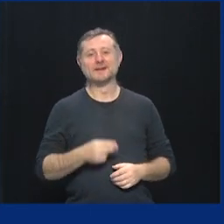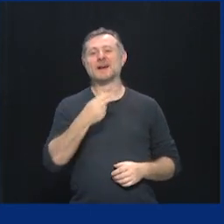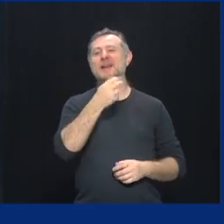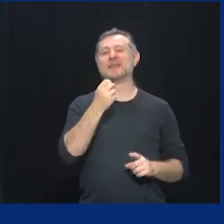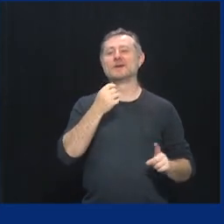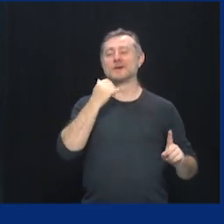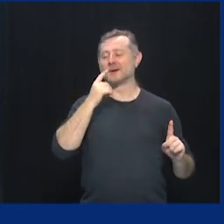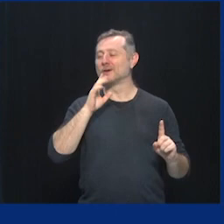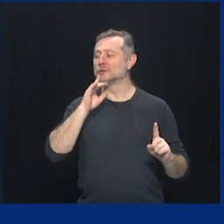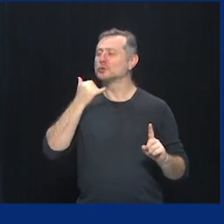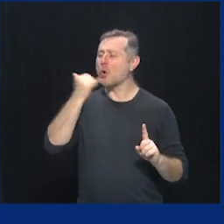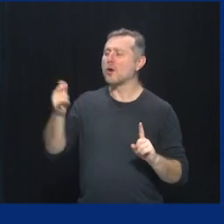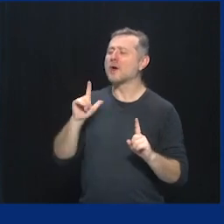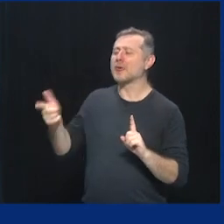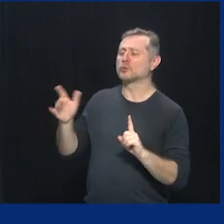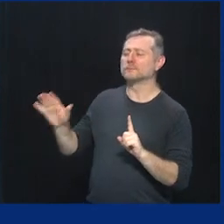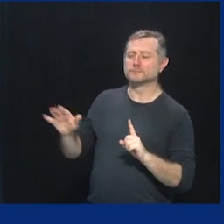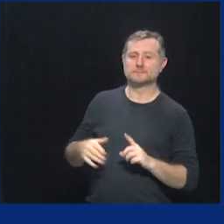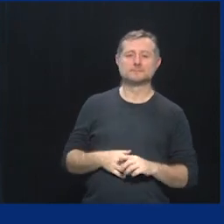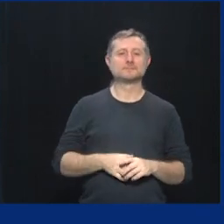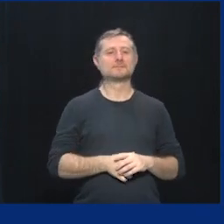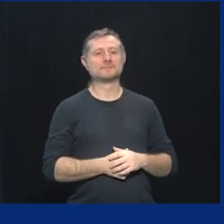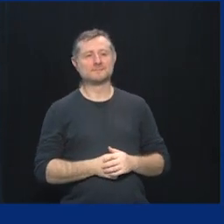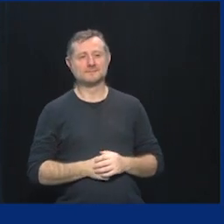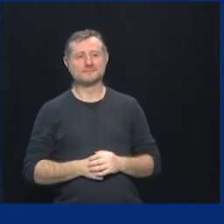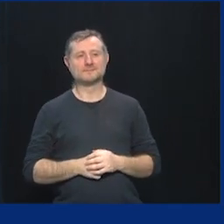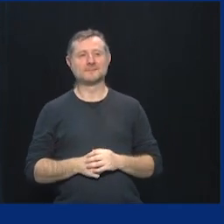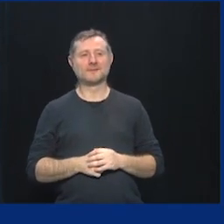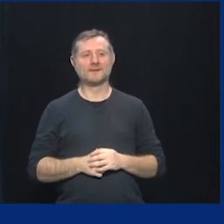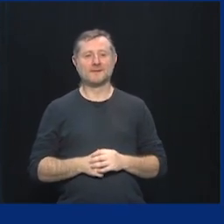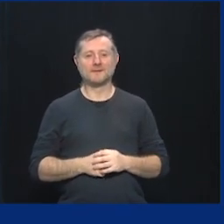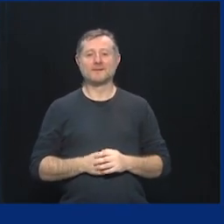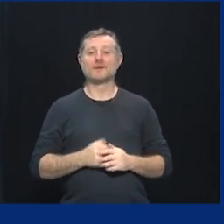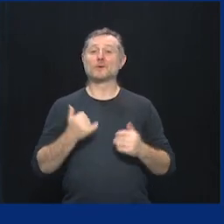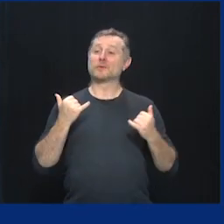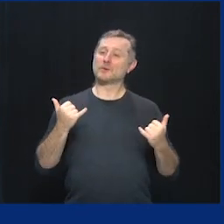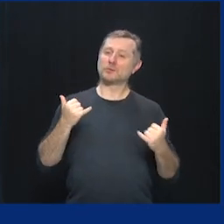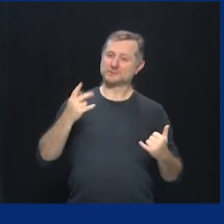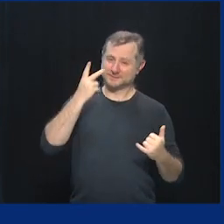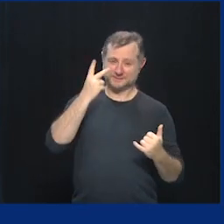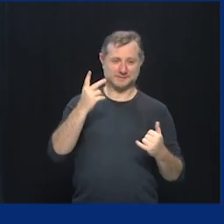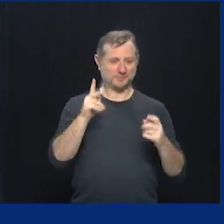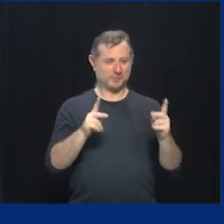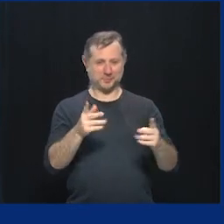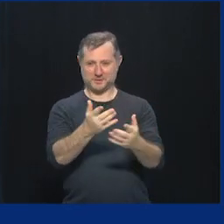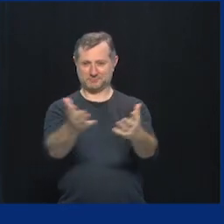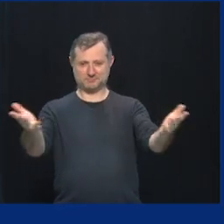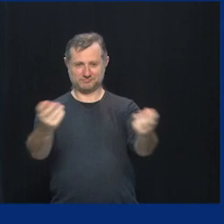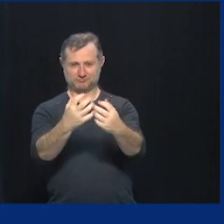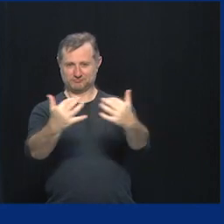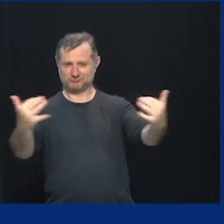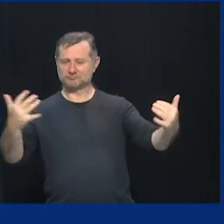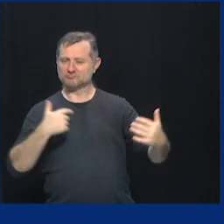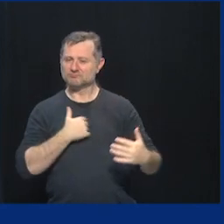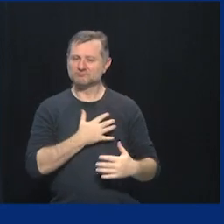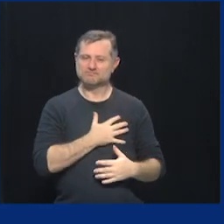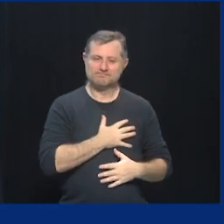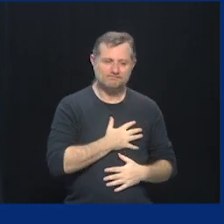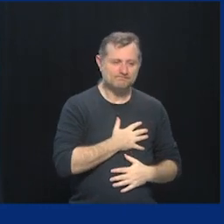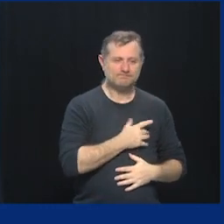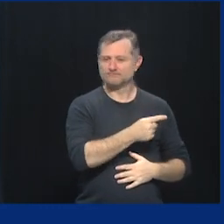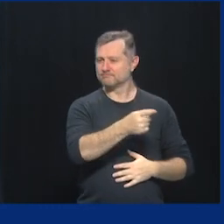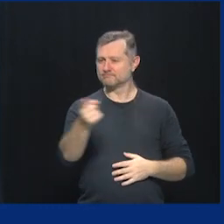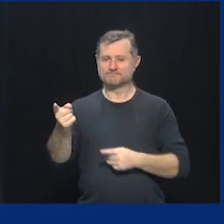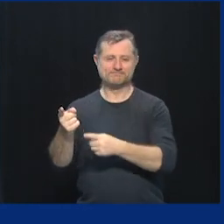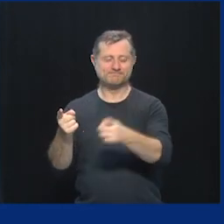yeah, we felt like until you see the person with no feet, where folks here have a foot of water on the first floor